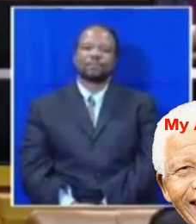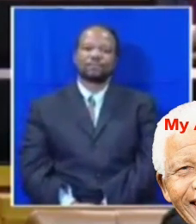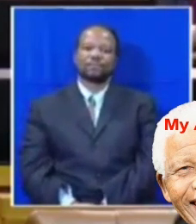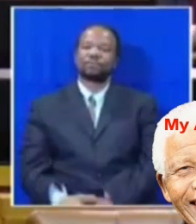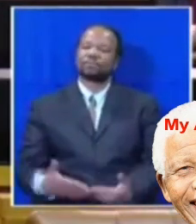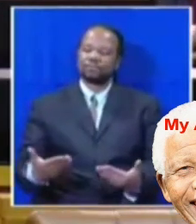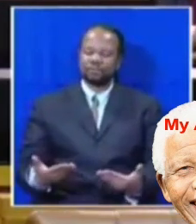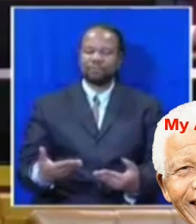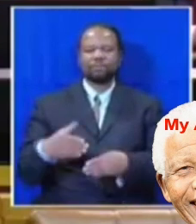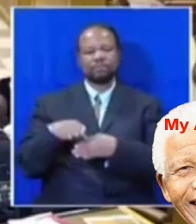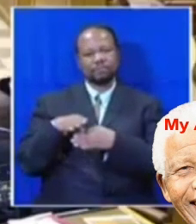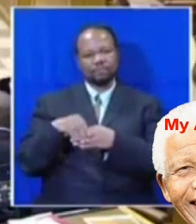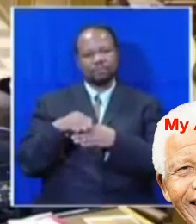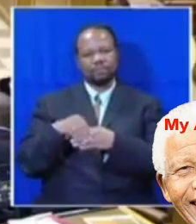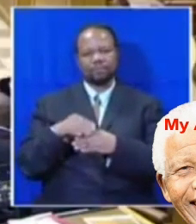Honorable members.